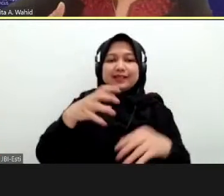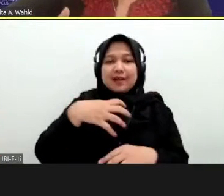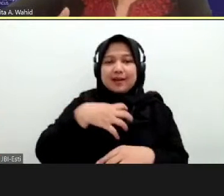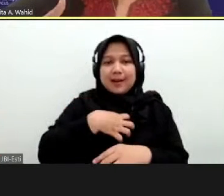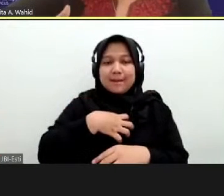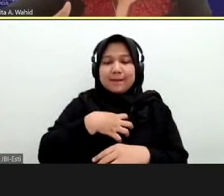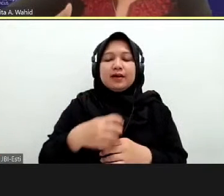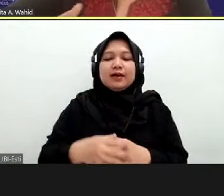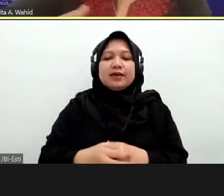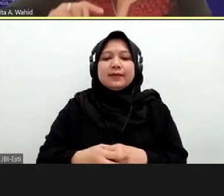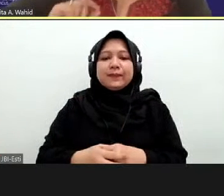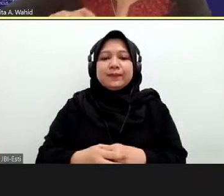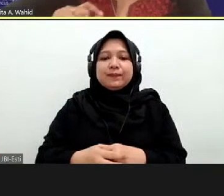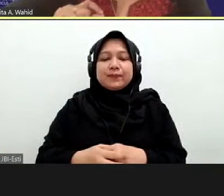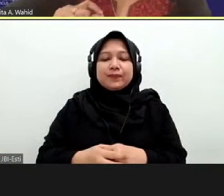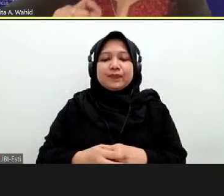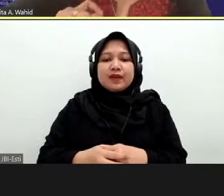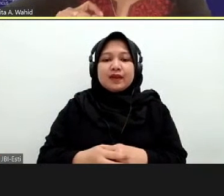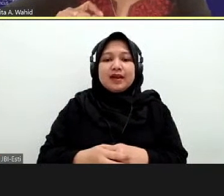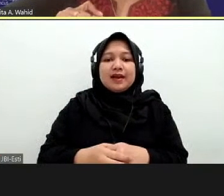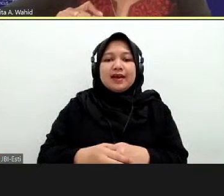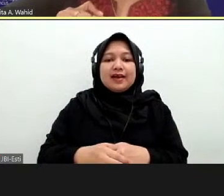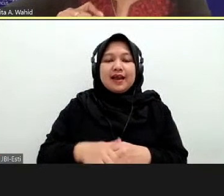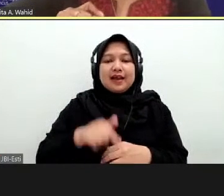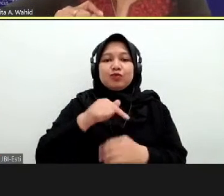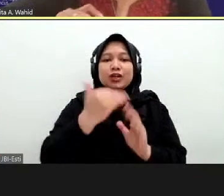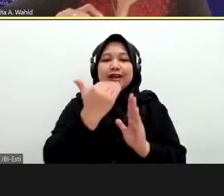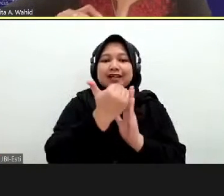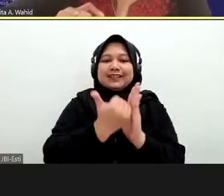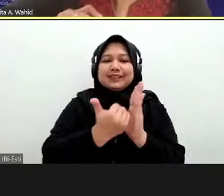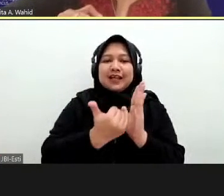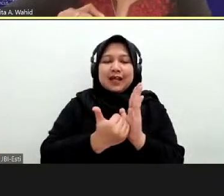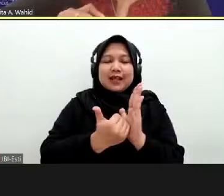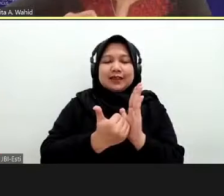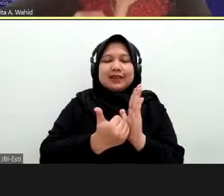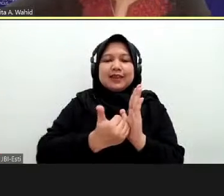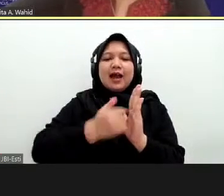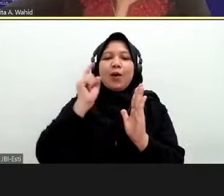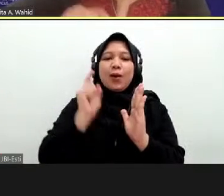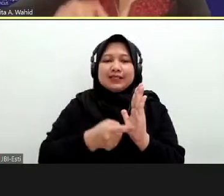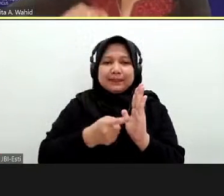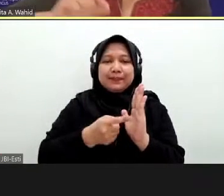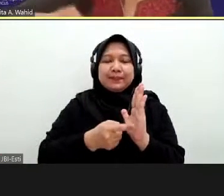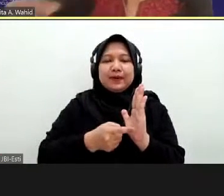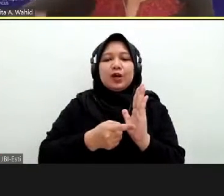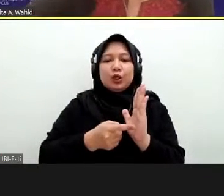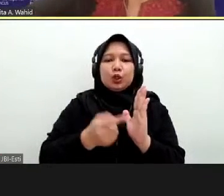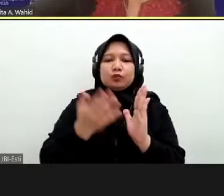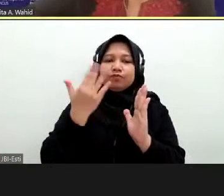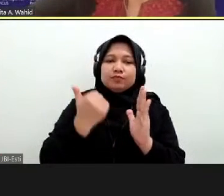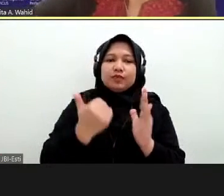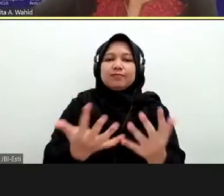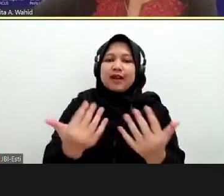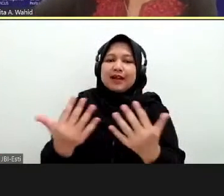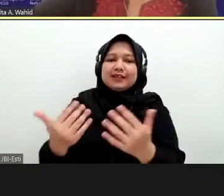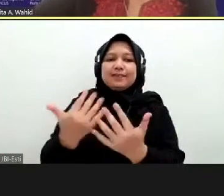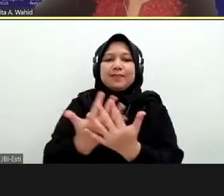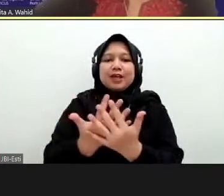fighter, the vendors, human rights, and then the activisms. This is exactly a sort of